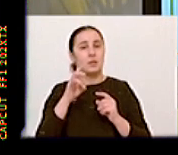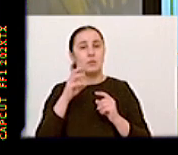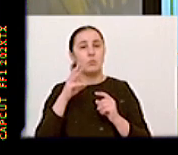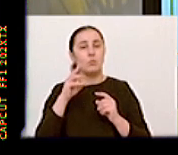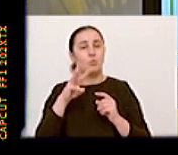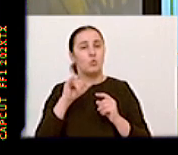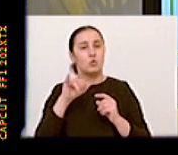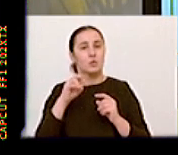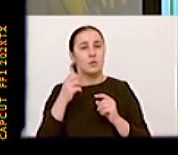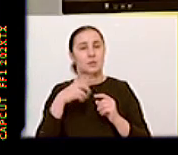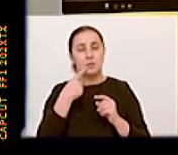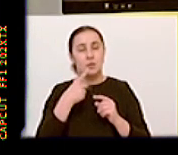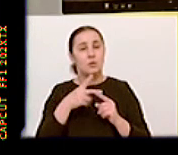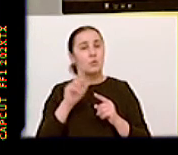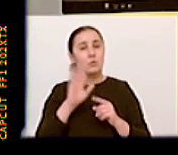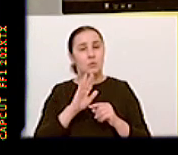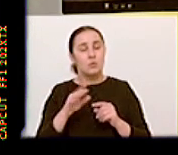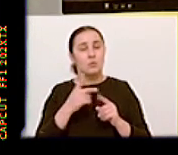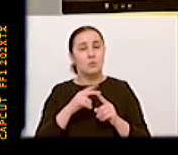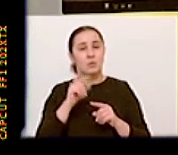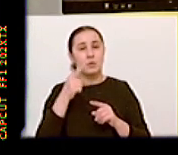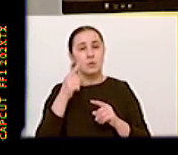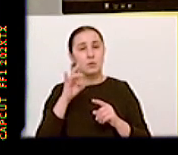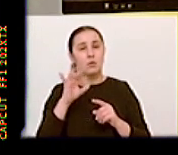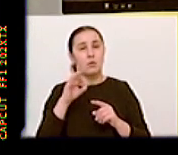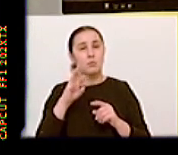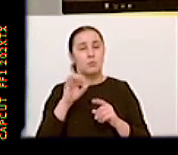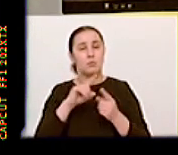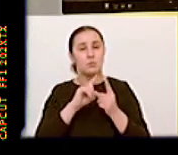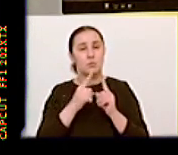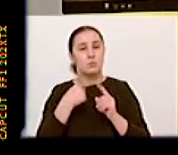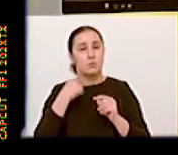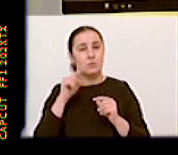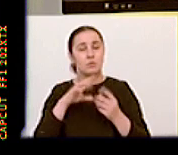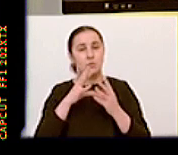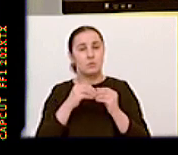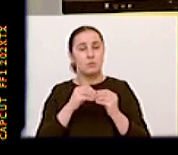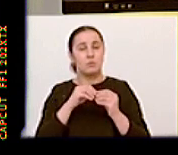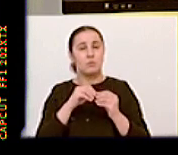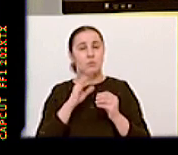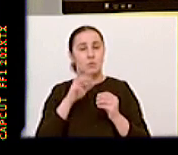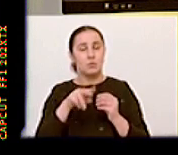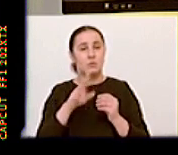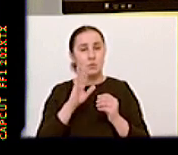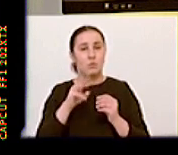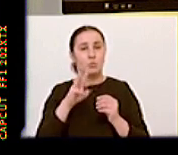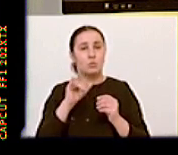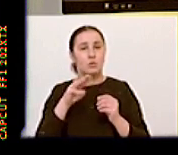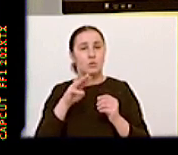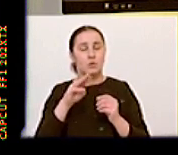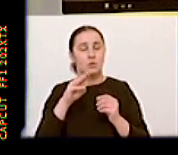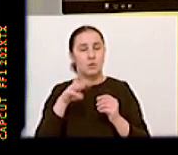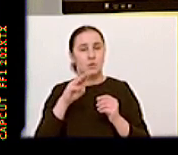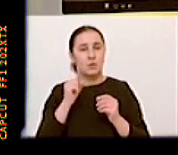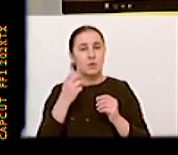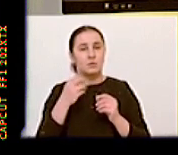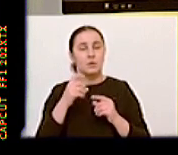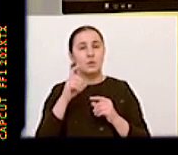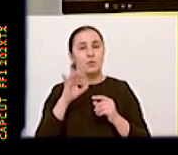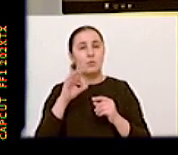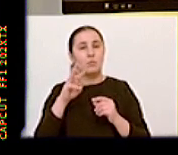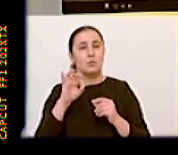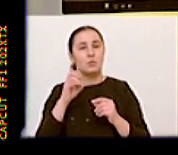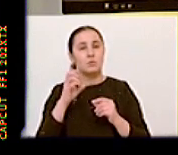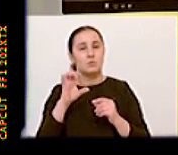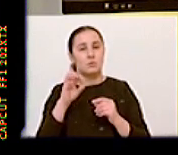Nima? Chunki xromosoma sonining o'zgarishi bilan boradigan mutatsiyalar xromosoma mutatsiyalari deb